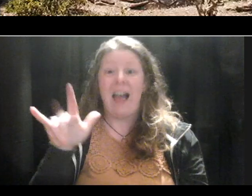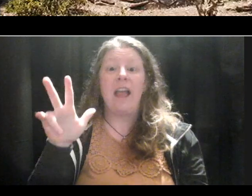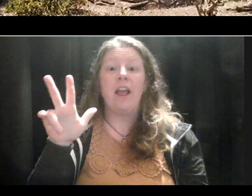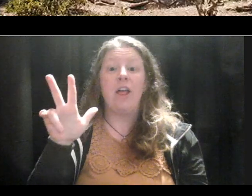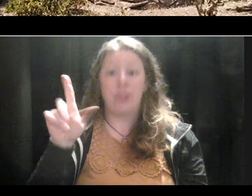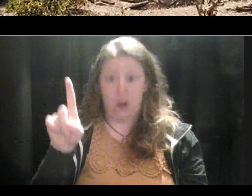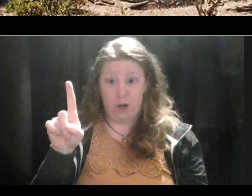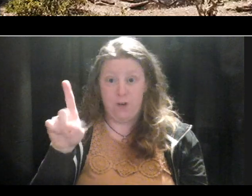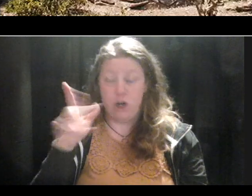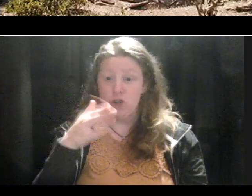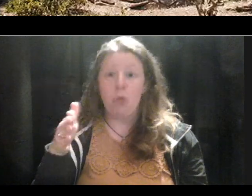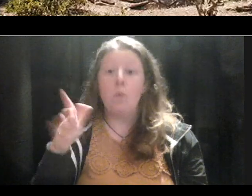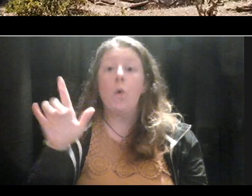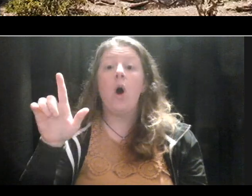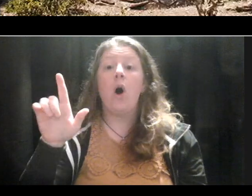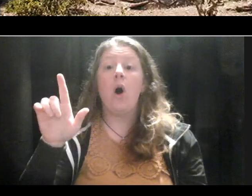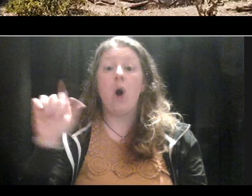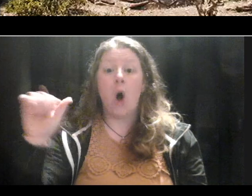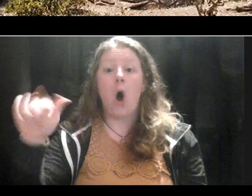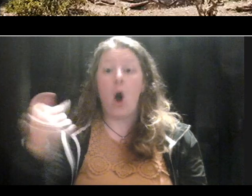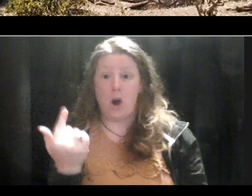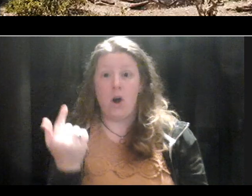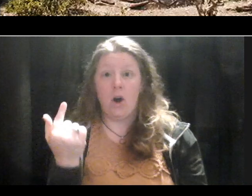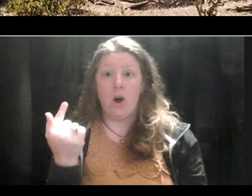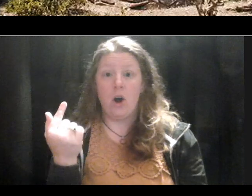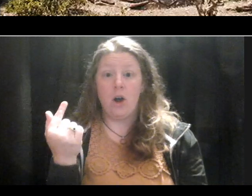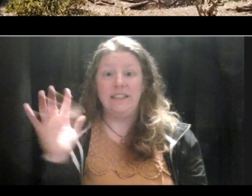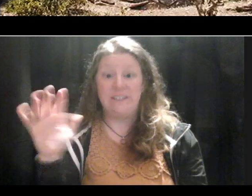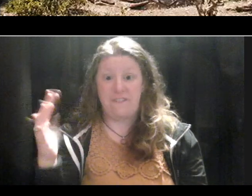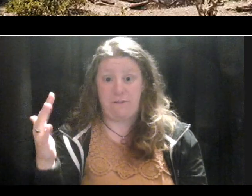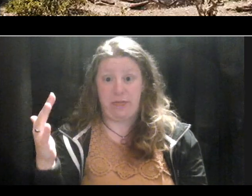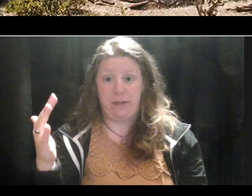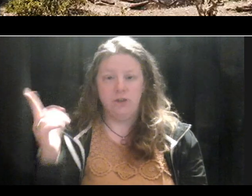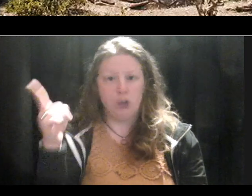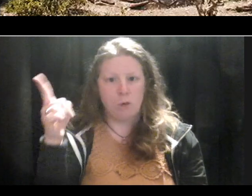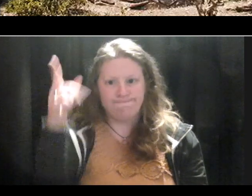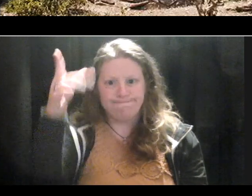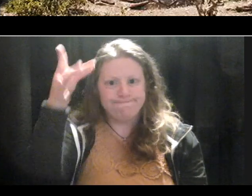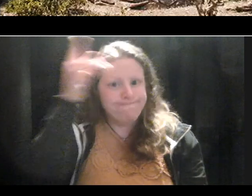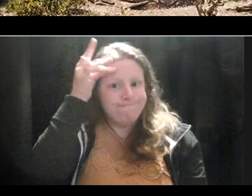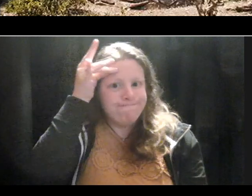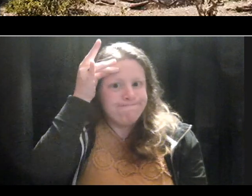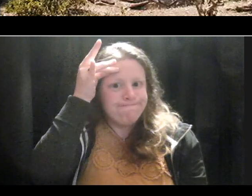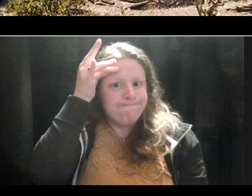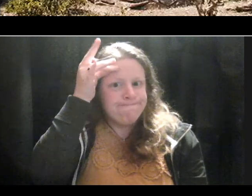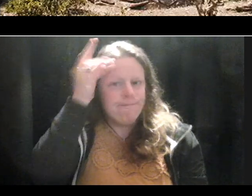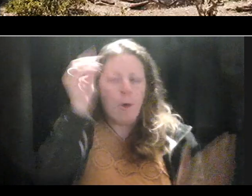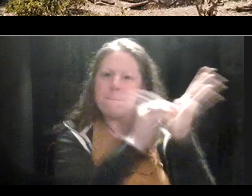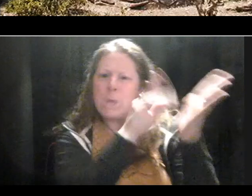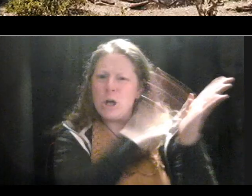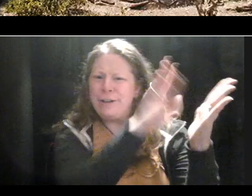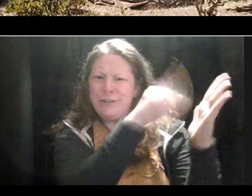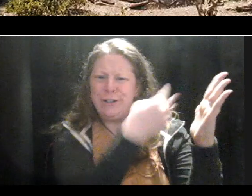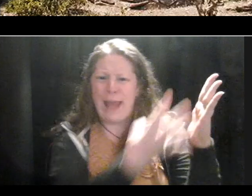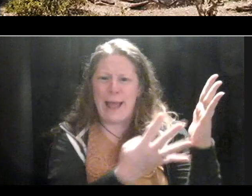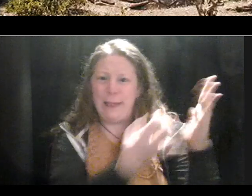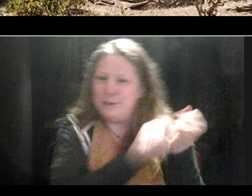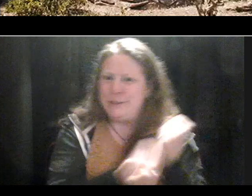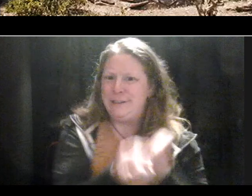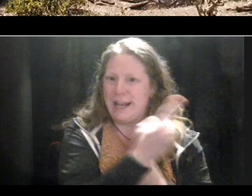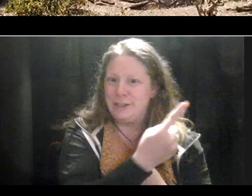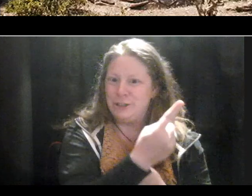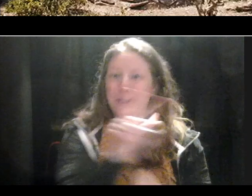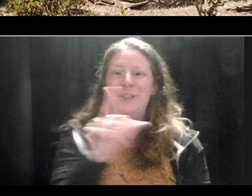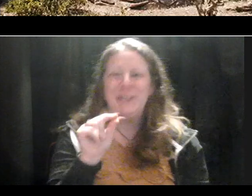this is July 31st through August 5th. So put that in your mind, keep it there, put it on